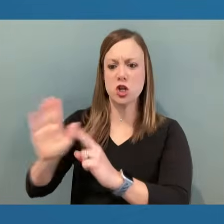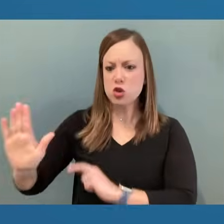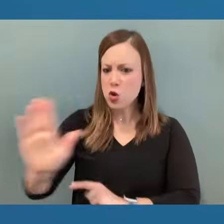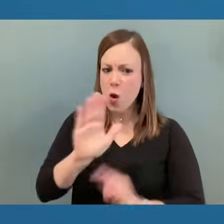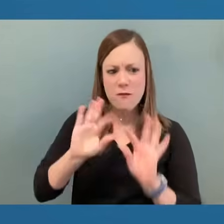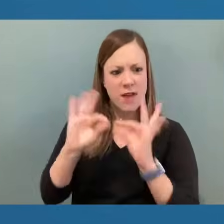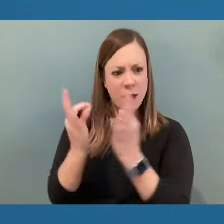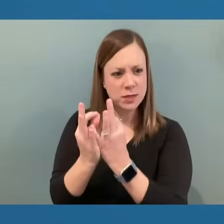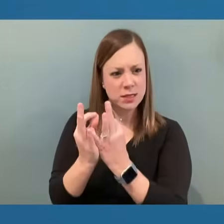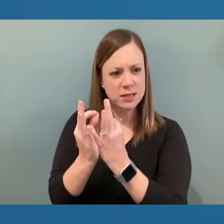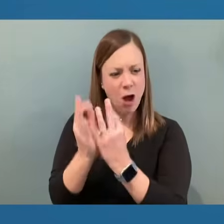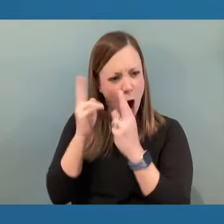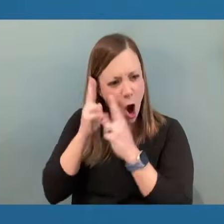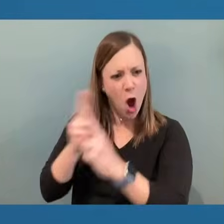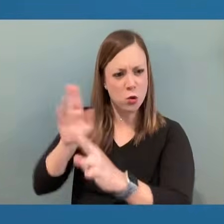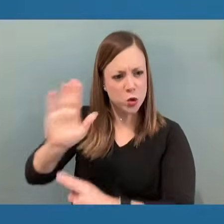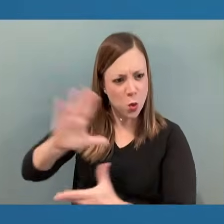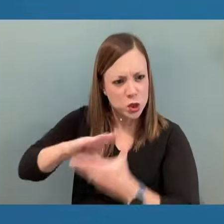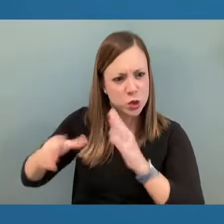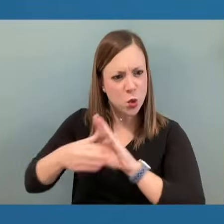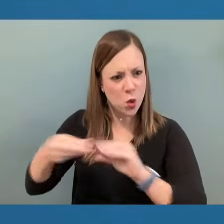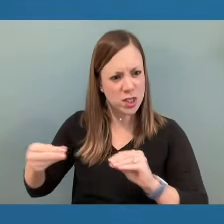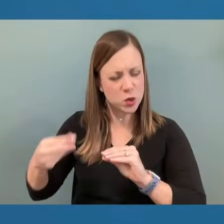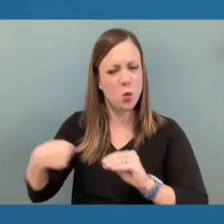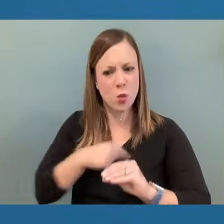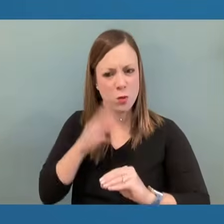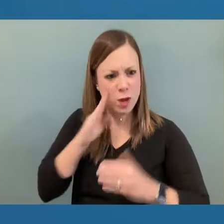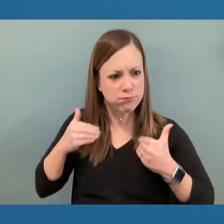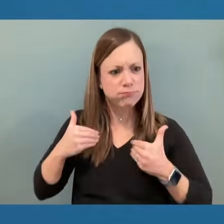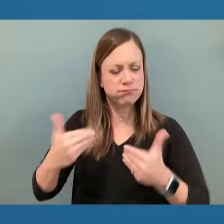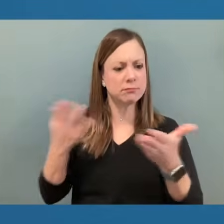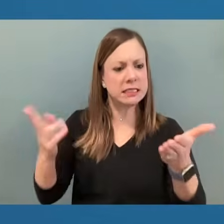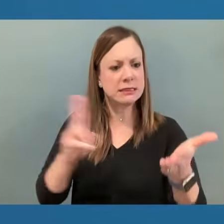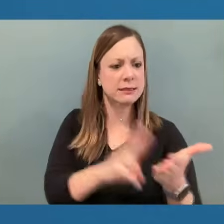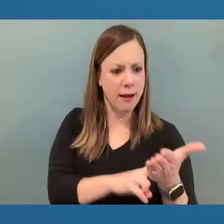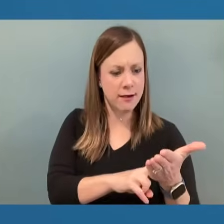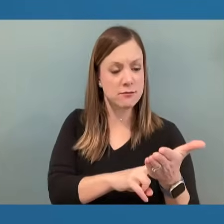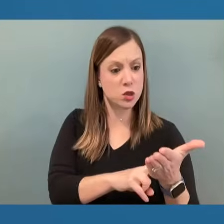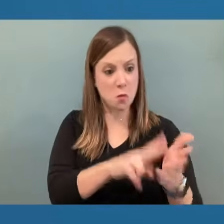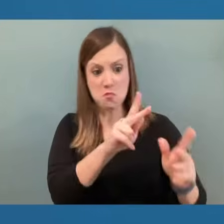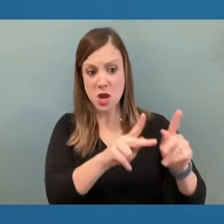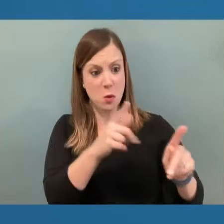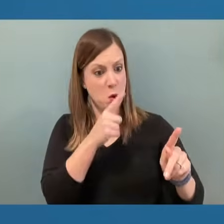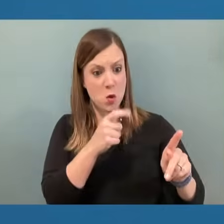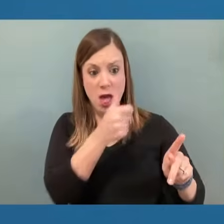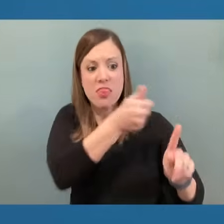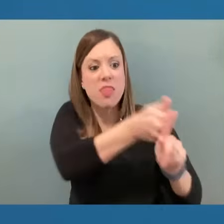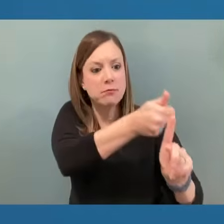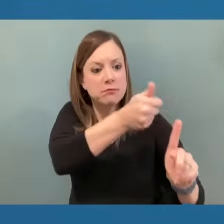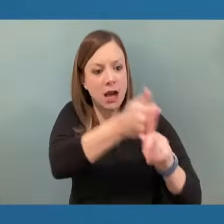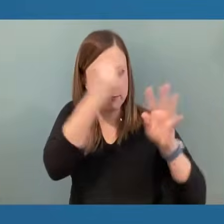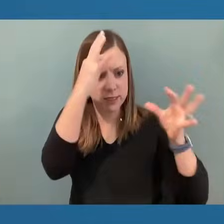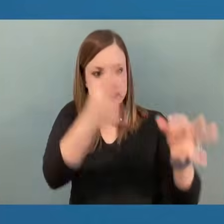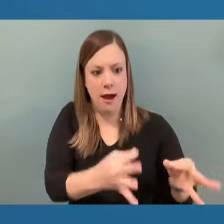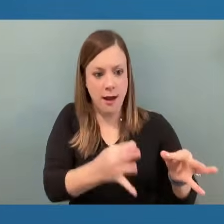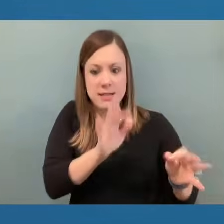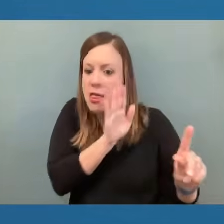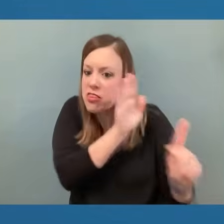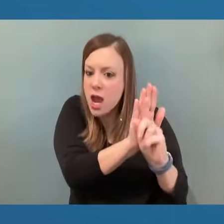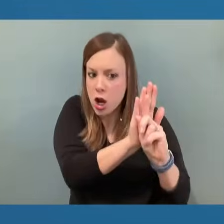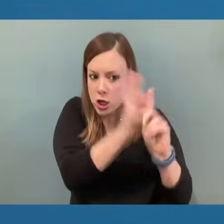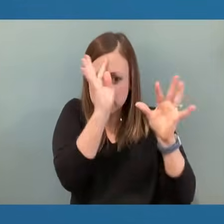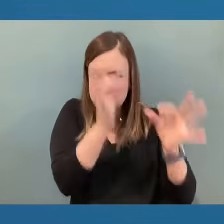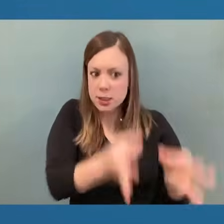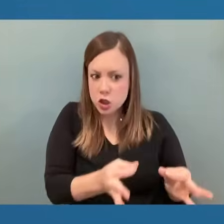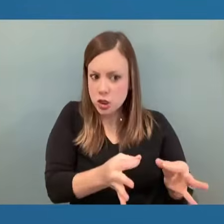and hopefully this will spare those who want to make the choice, and it is a choice. It must be a